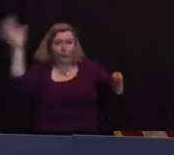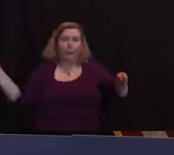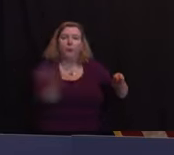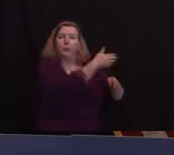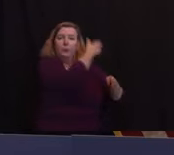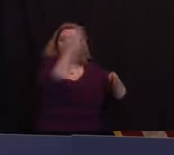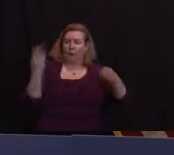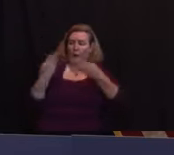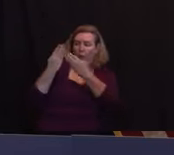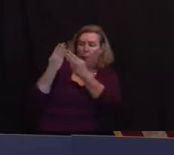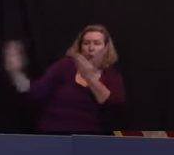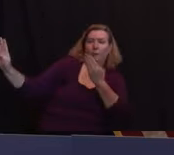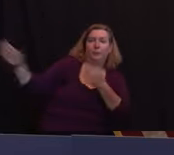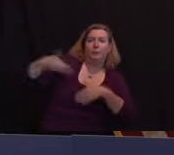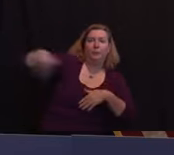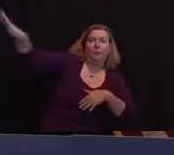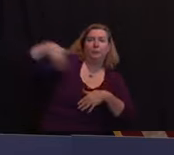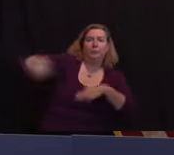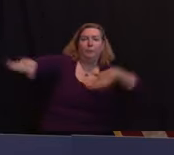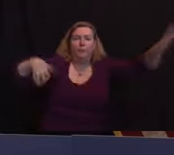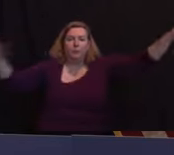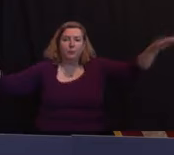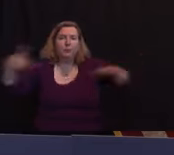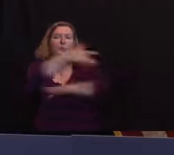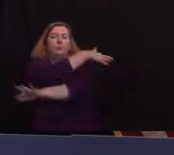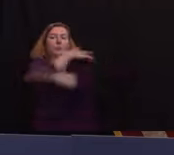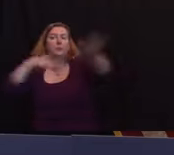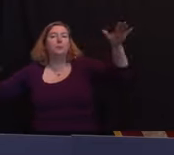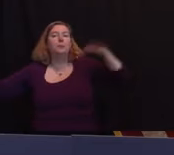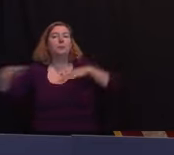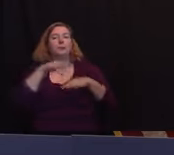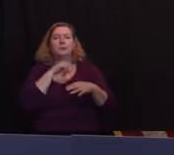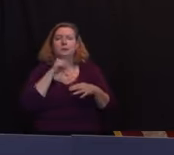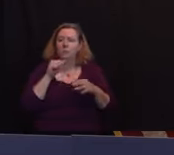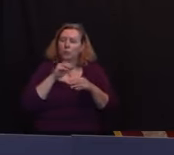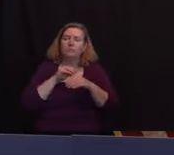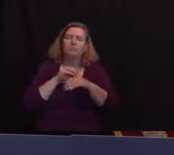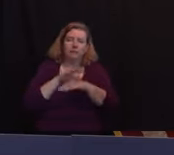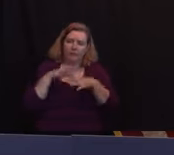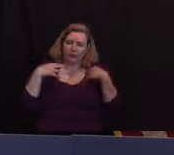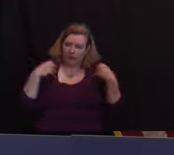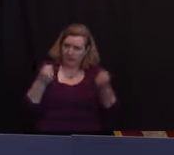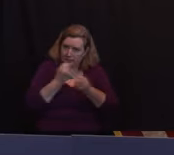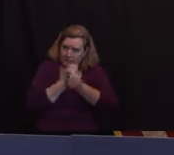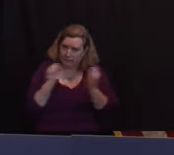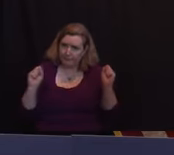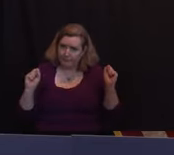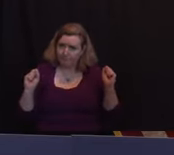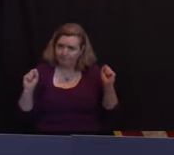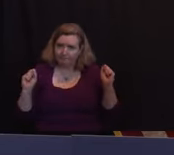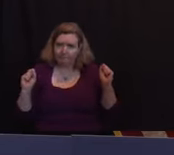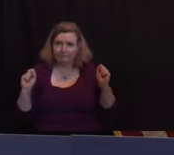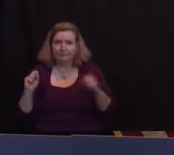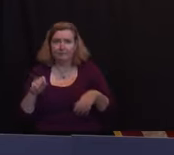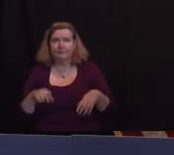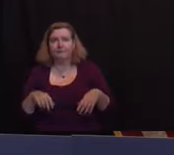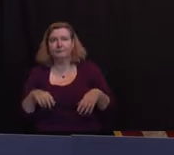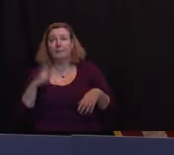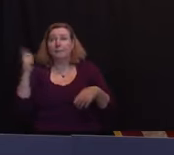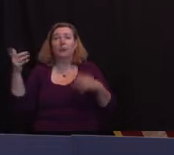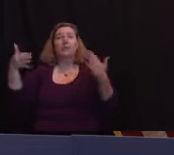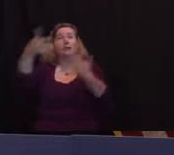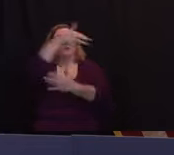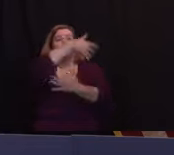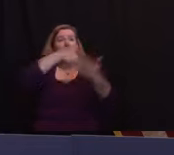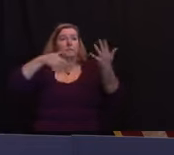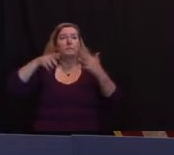pose a safety or health risk. Facilities should make certain that ventilation systems operate properly and increase circulation